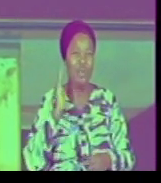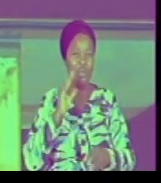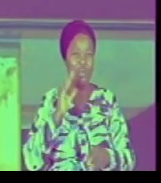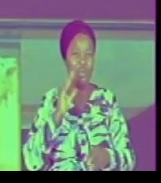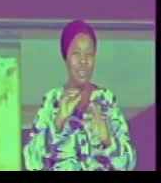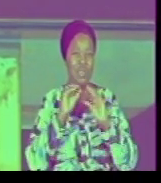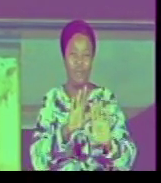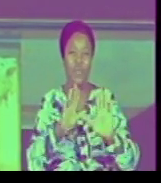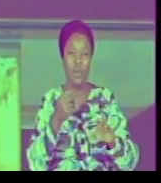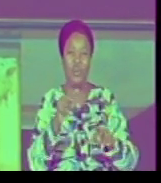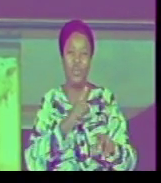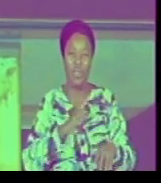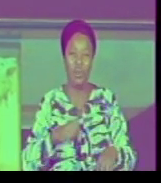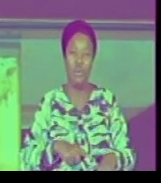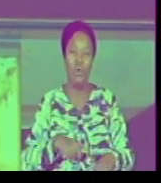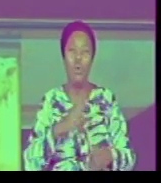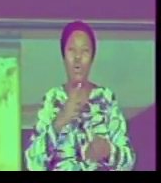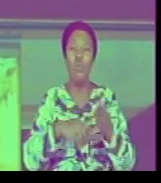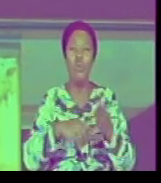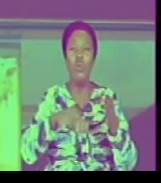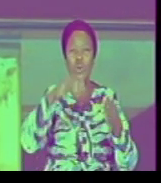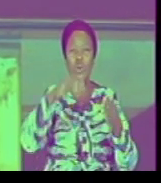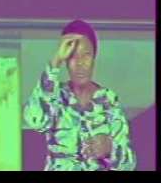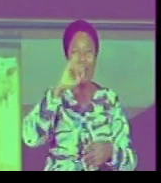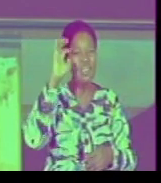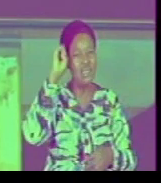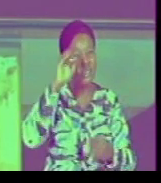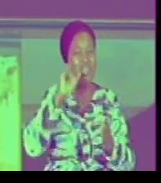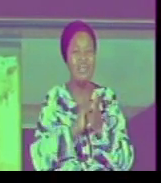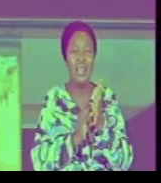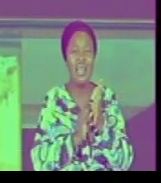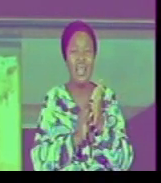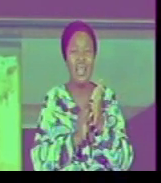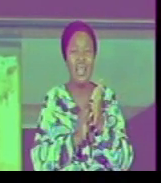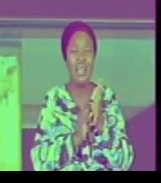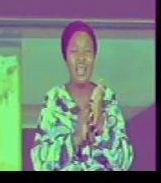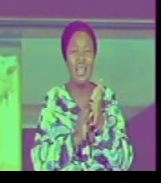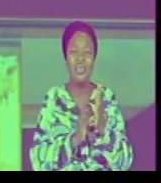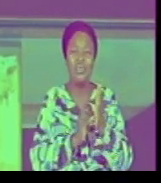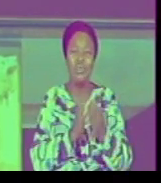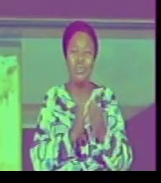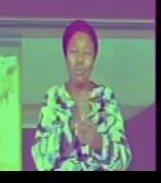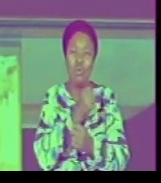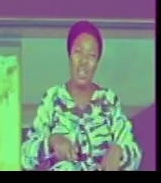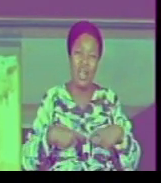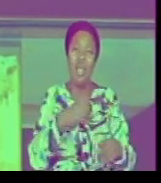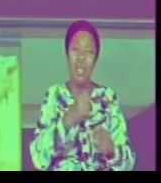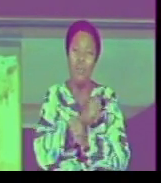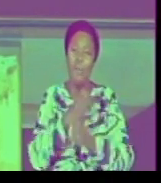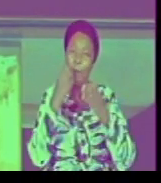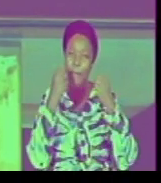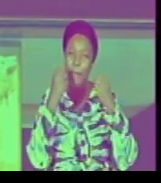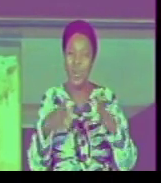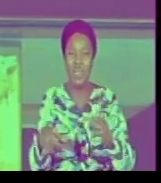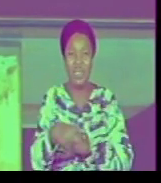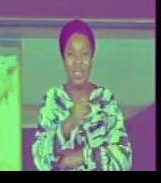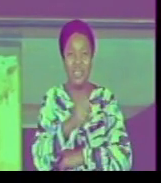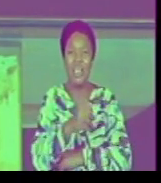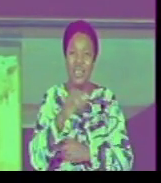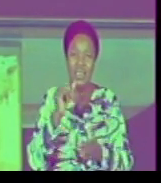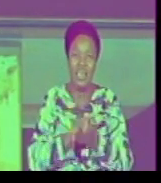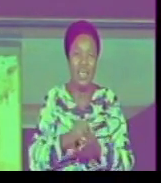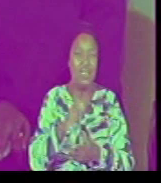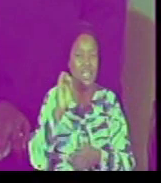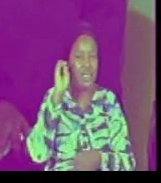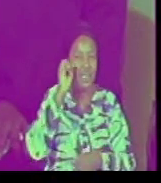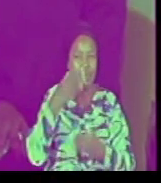he that desireth life and loveth many days, that he may see good? You will